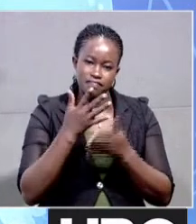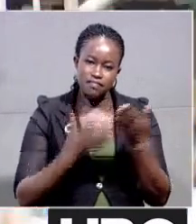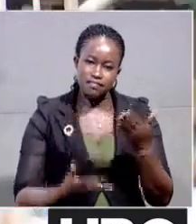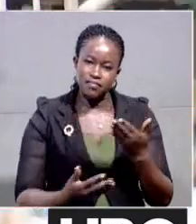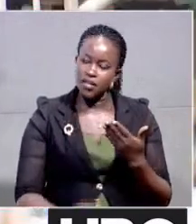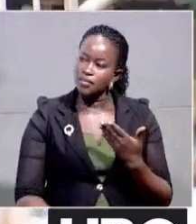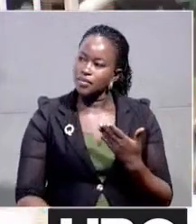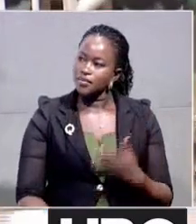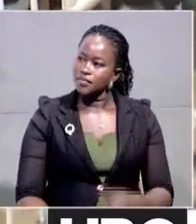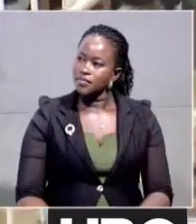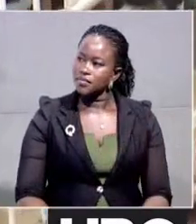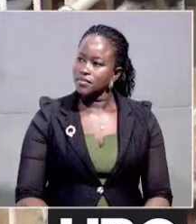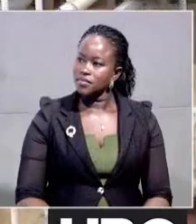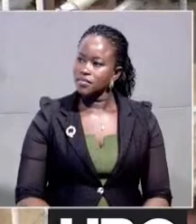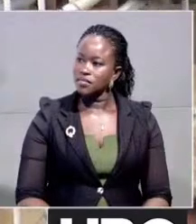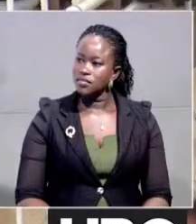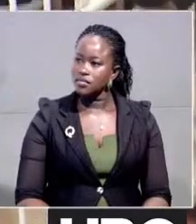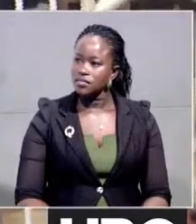story.